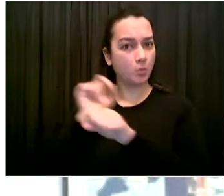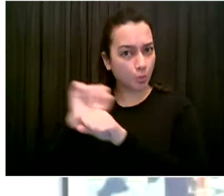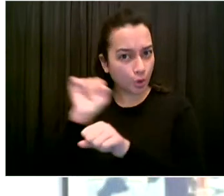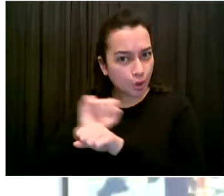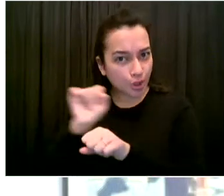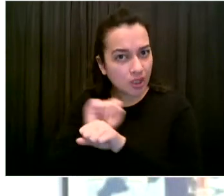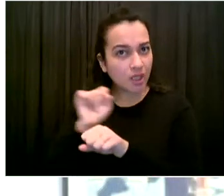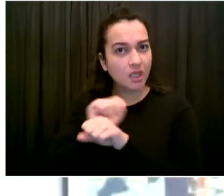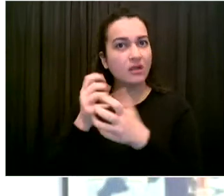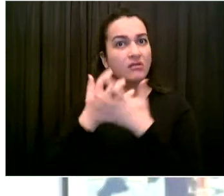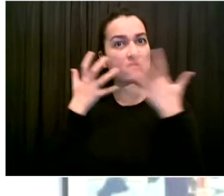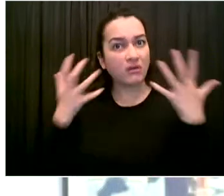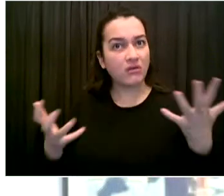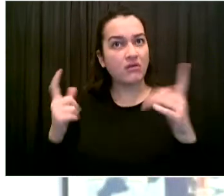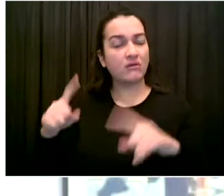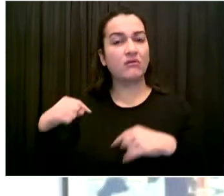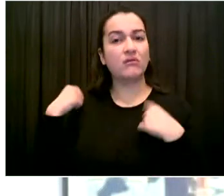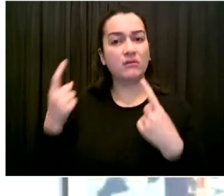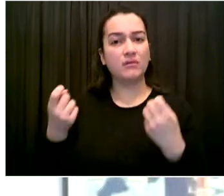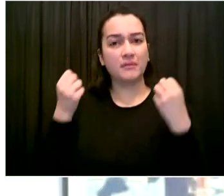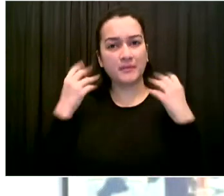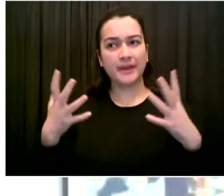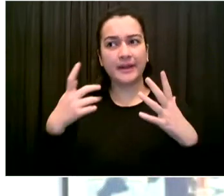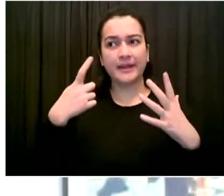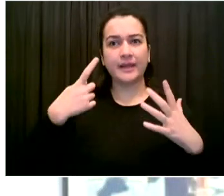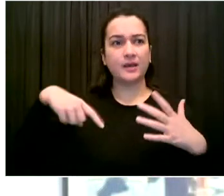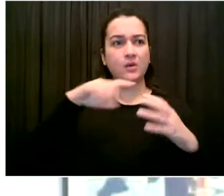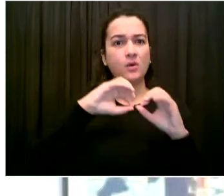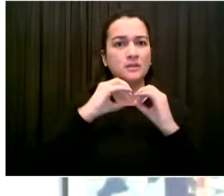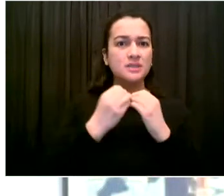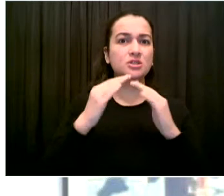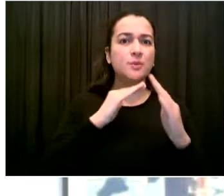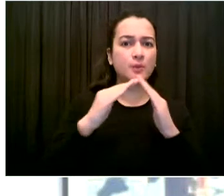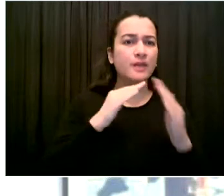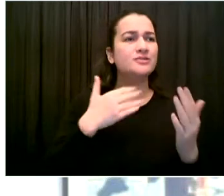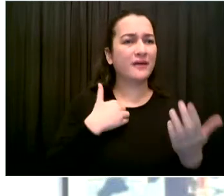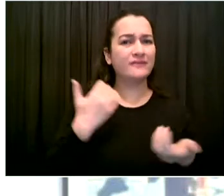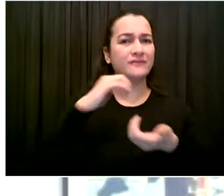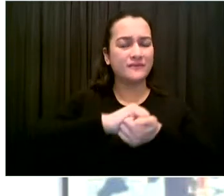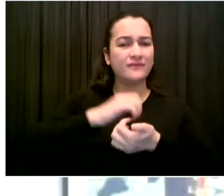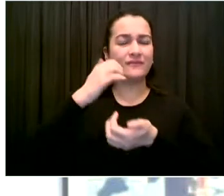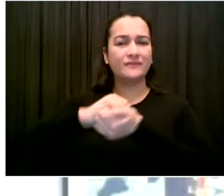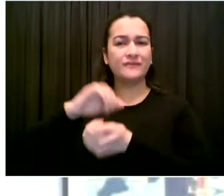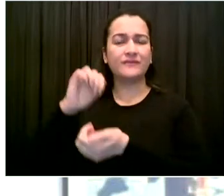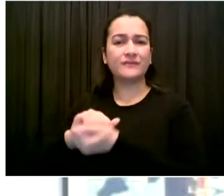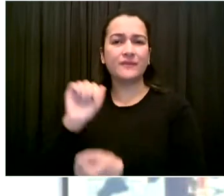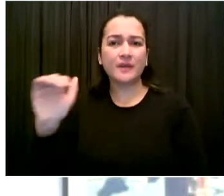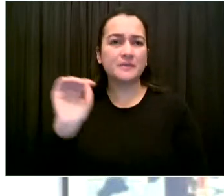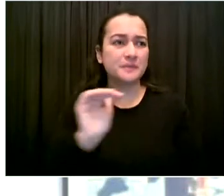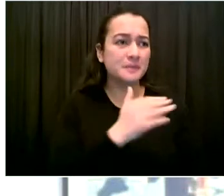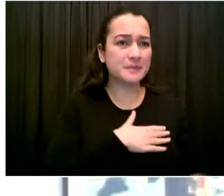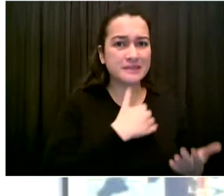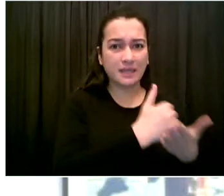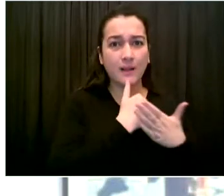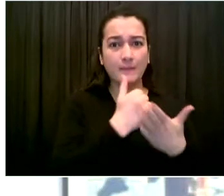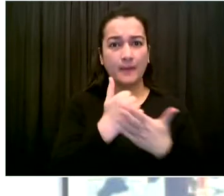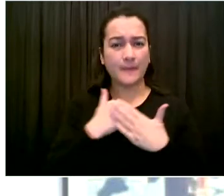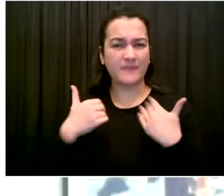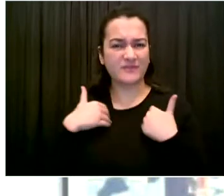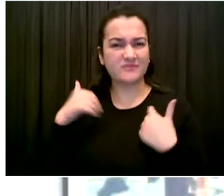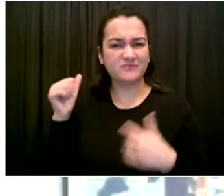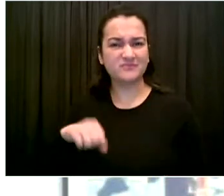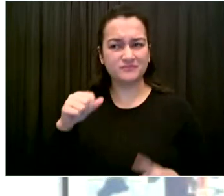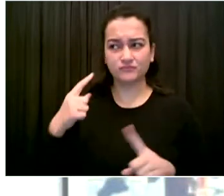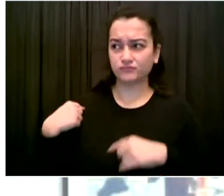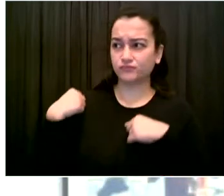are smaller organizations, but the ones that have been working for years or decades in specific communities, and